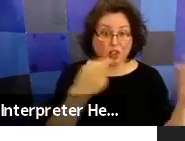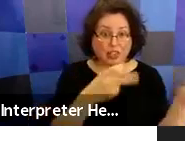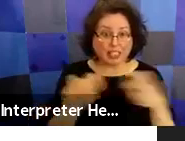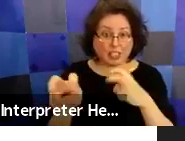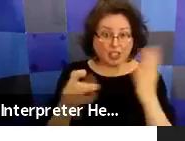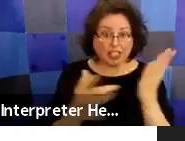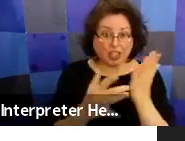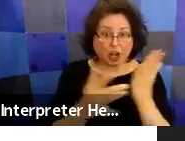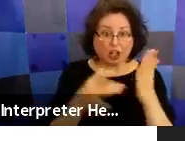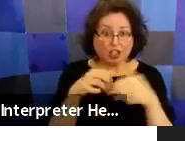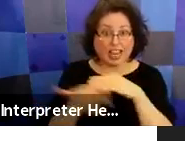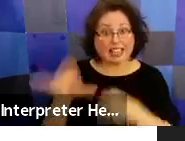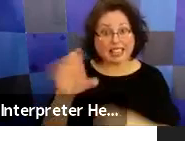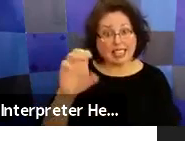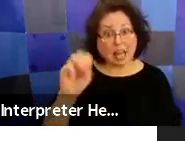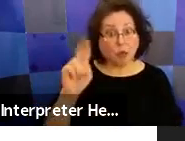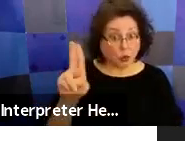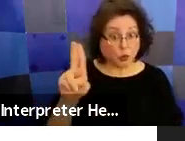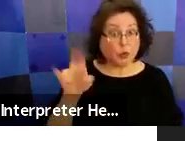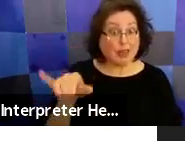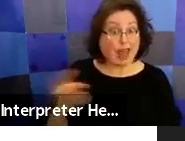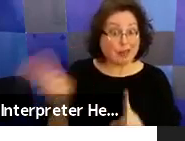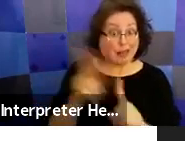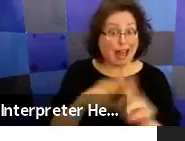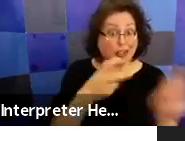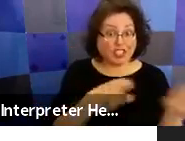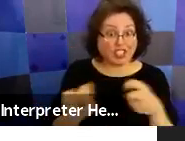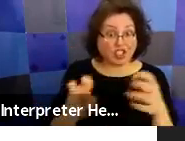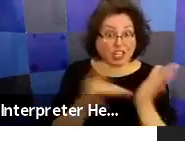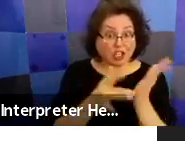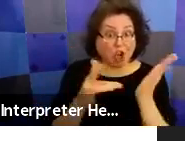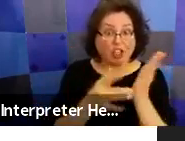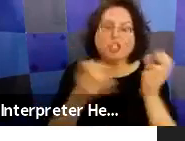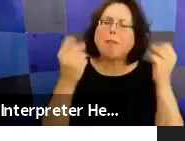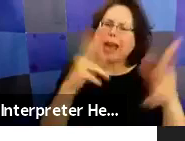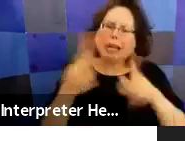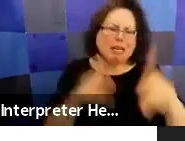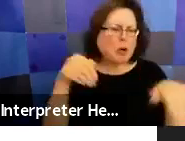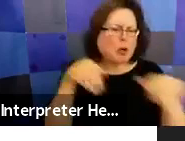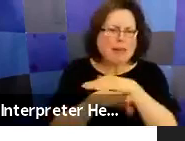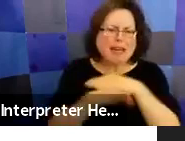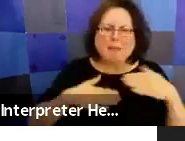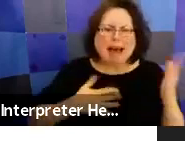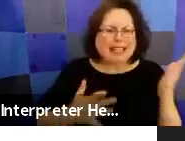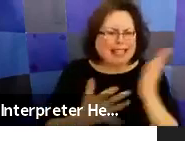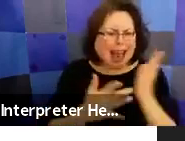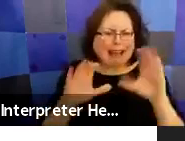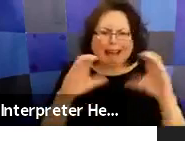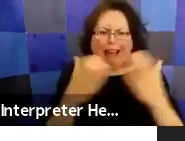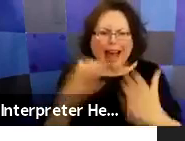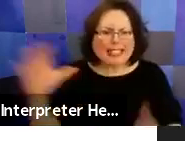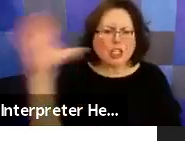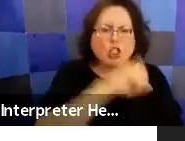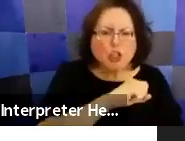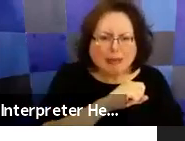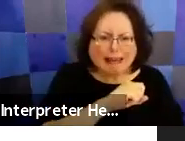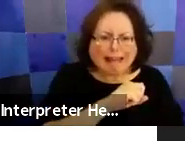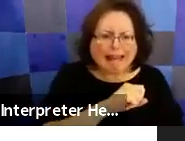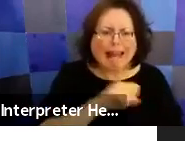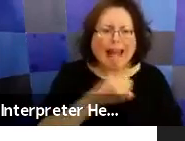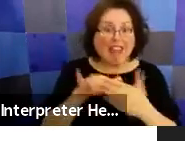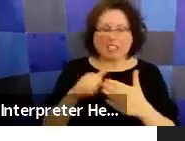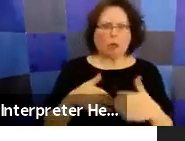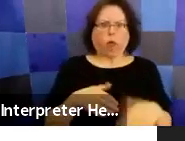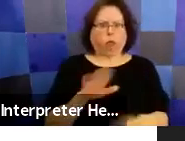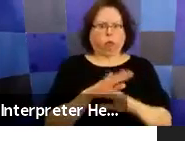applied translation at Carnegie Mellon University. And a lot of people come into my tech class assuming that the narrative is